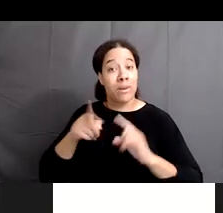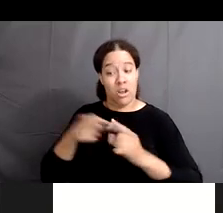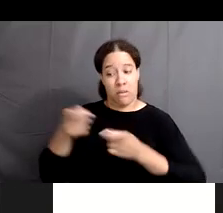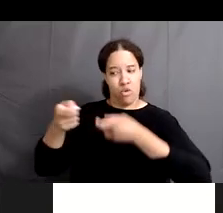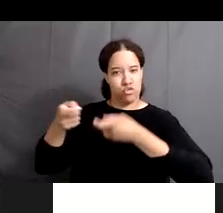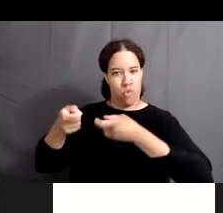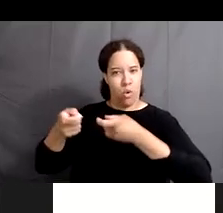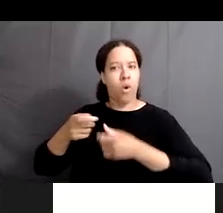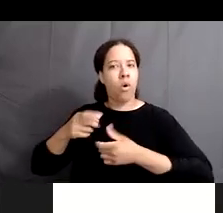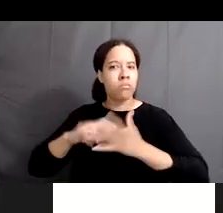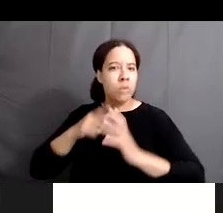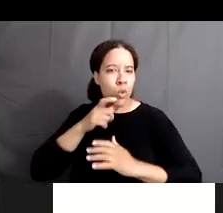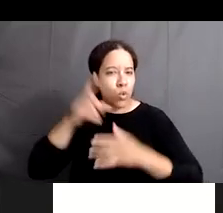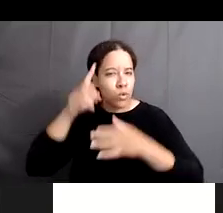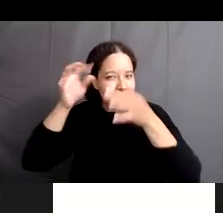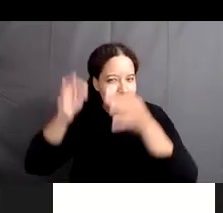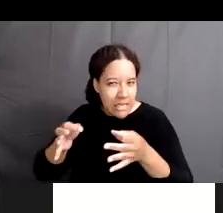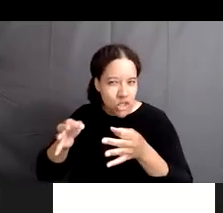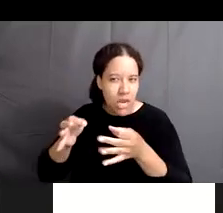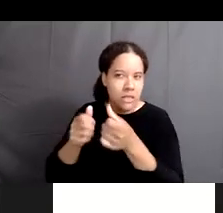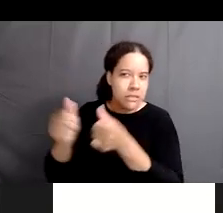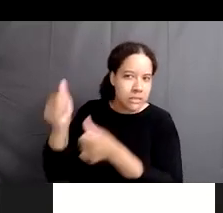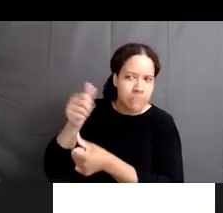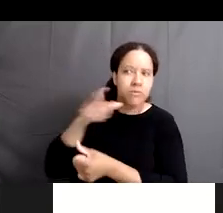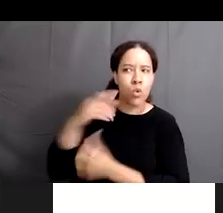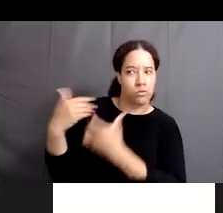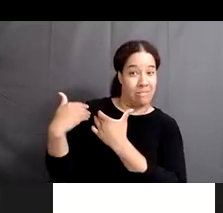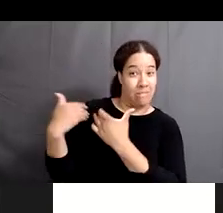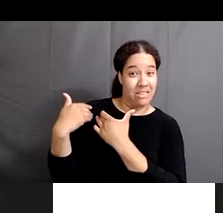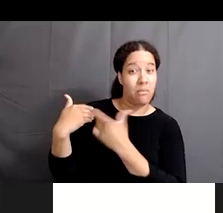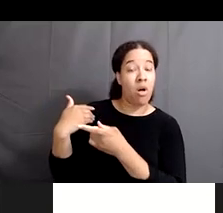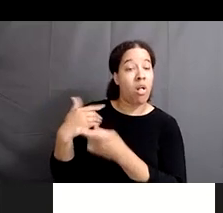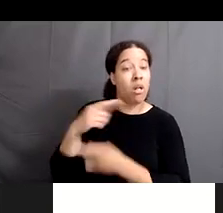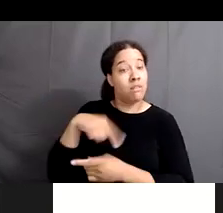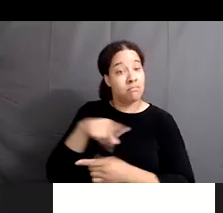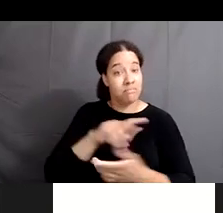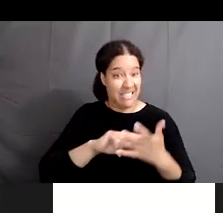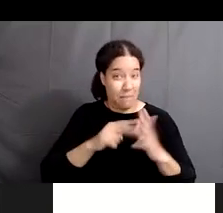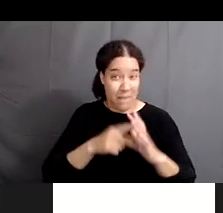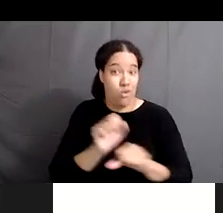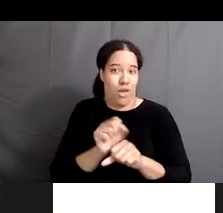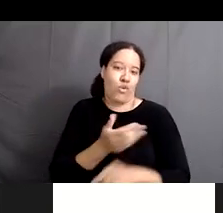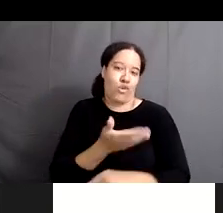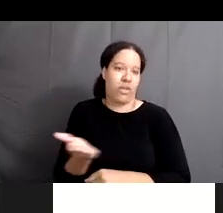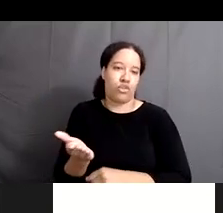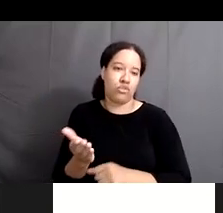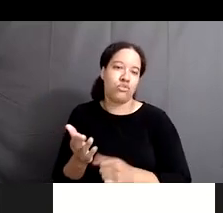decisions and who is ultimately responsible for that business, it's the folks that work there. So that is one of the kind of key distinctions of the business